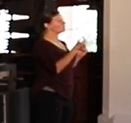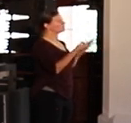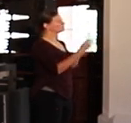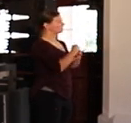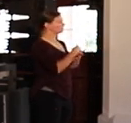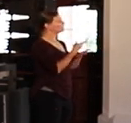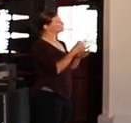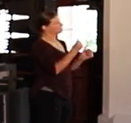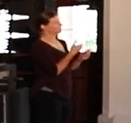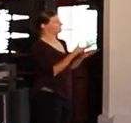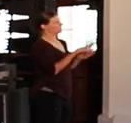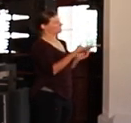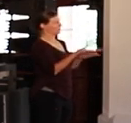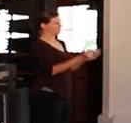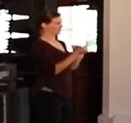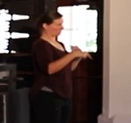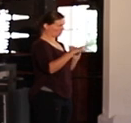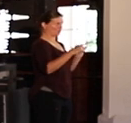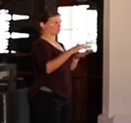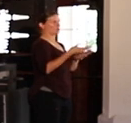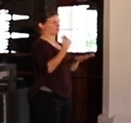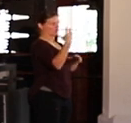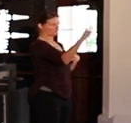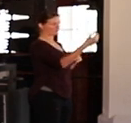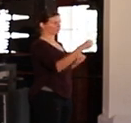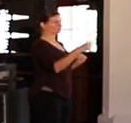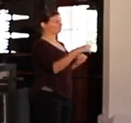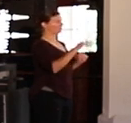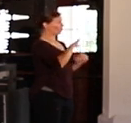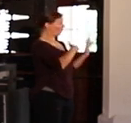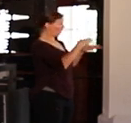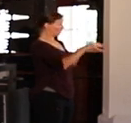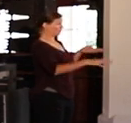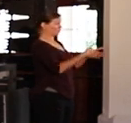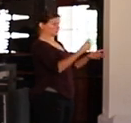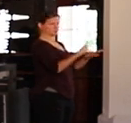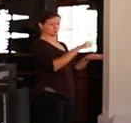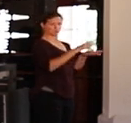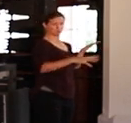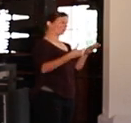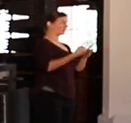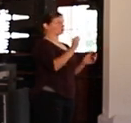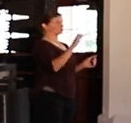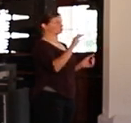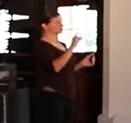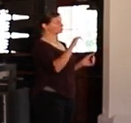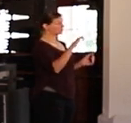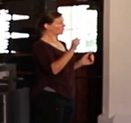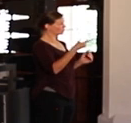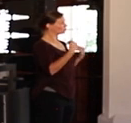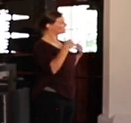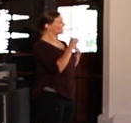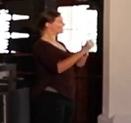items with you before I start to dismiss the groups. All of our students, our new Scotties, right? You should have the